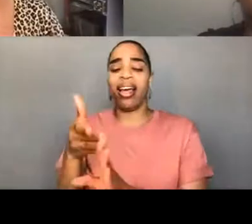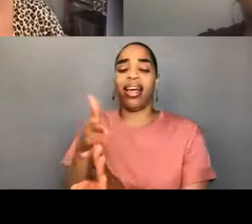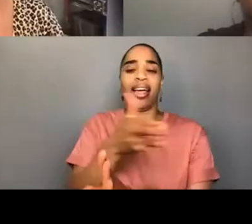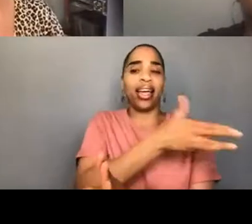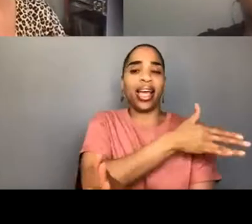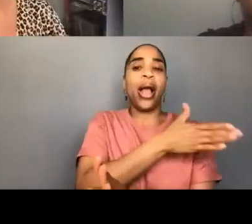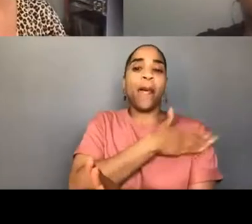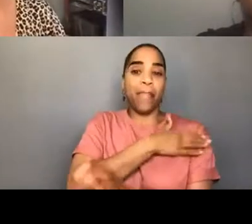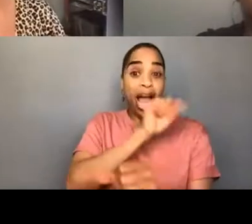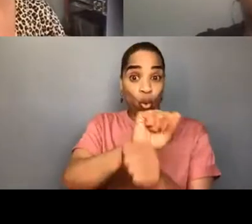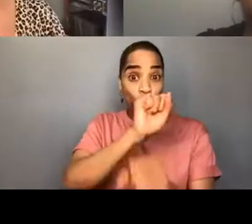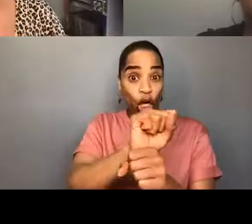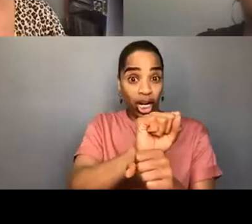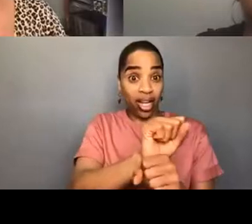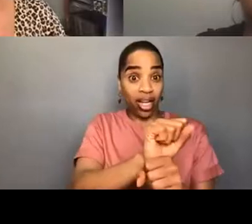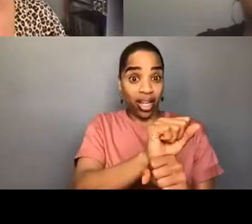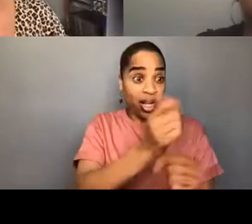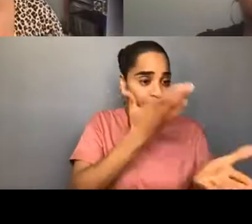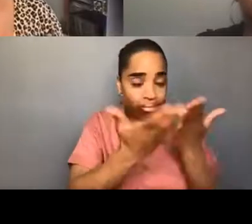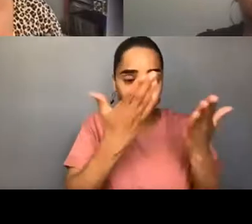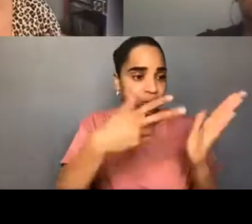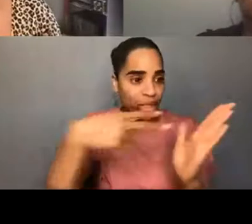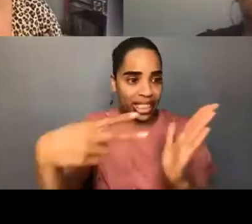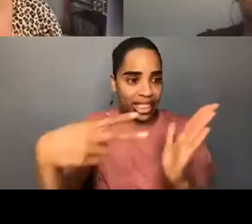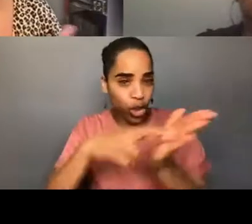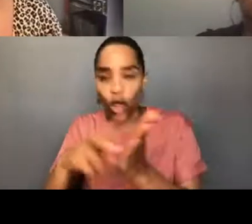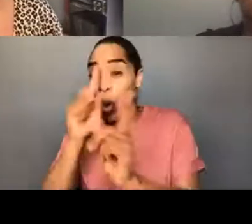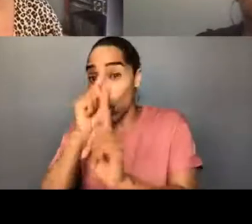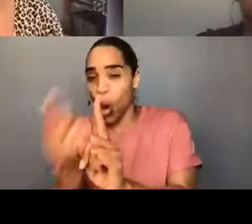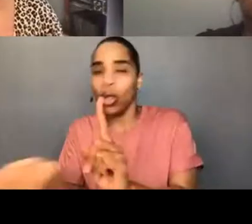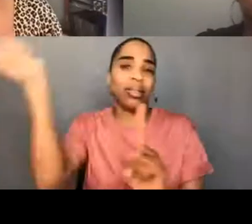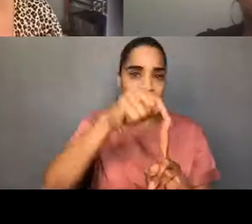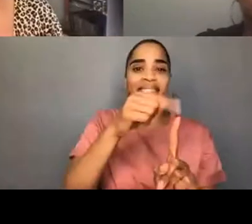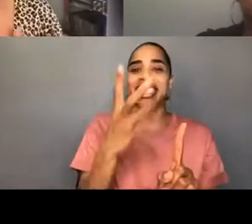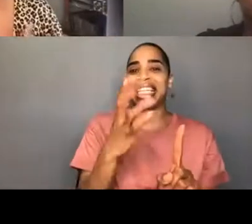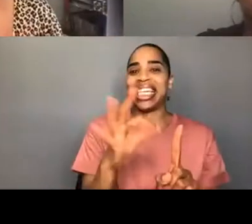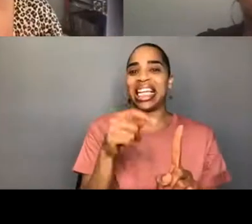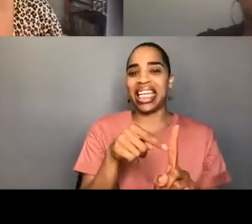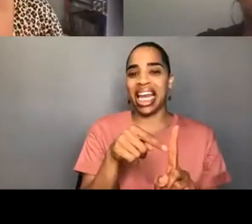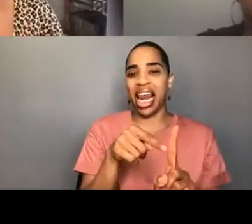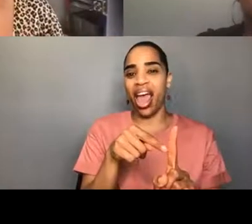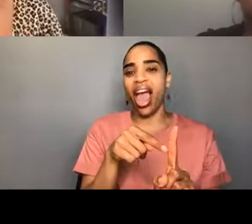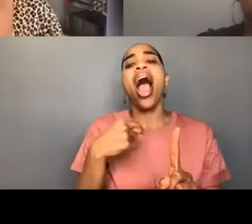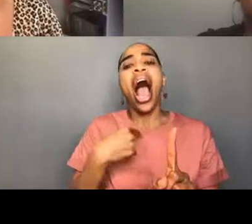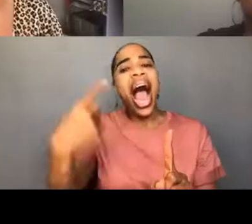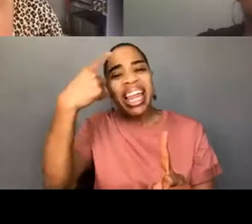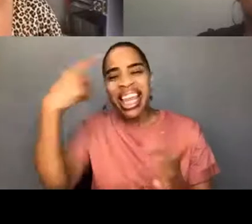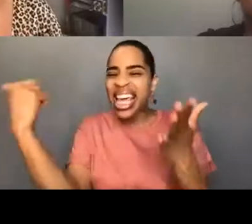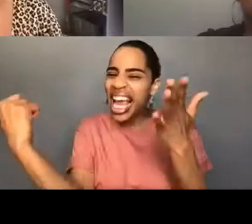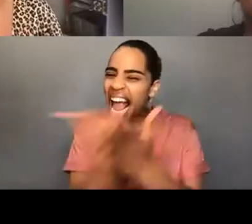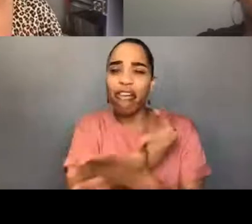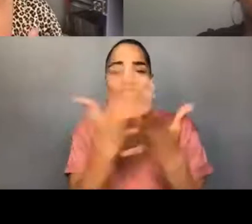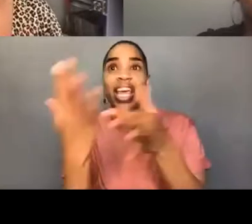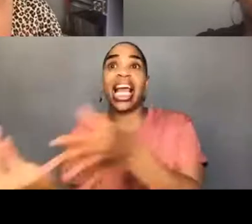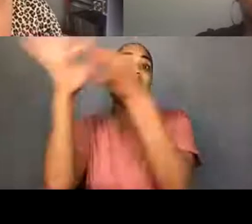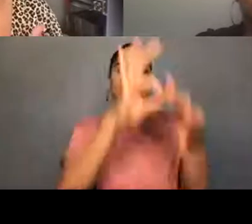to 1619. I've long believed that in our society, you can connect almost anything back to